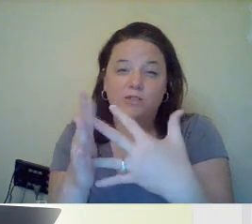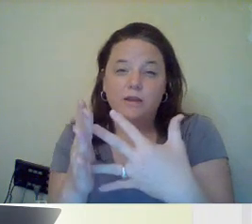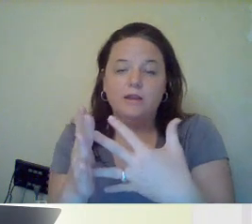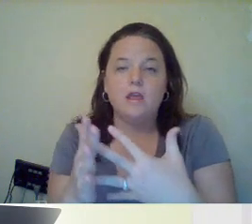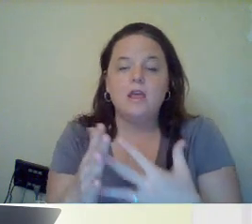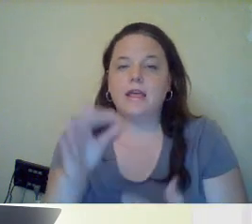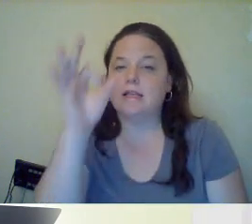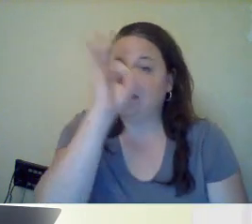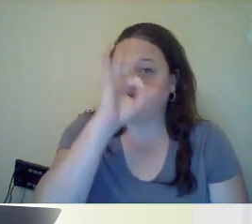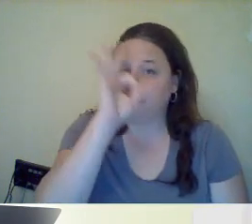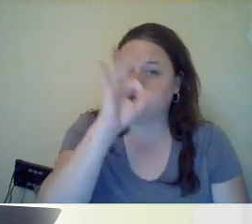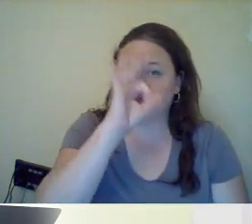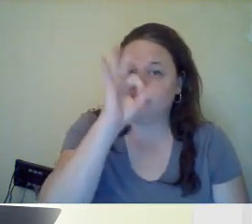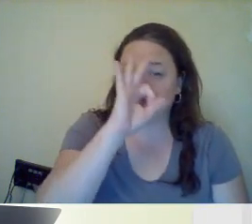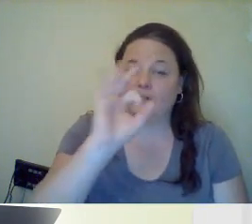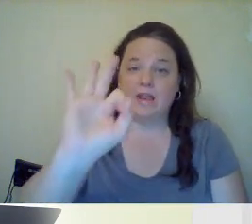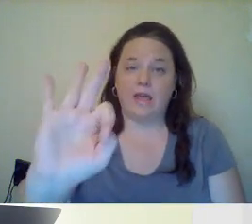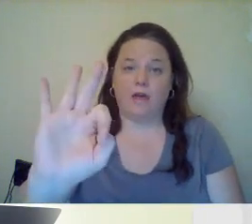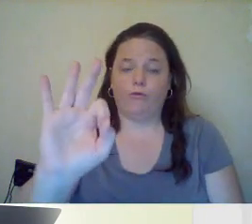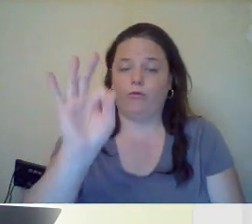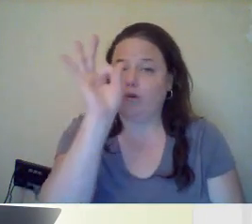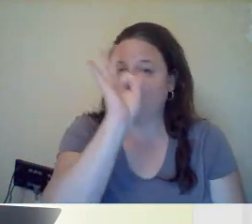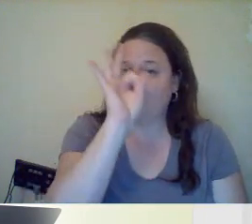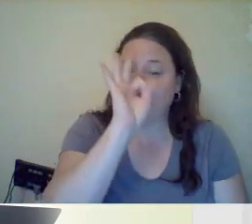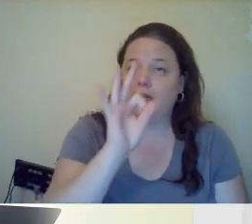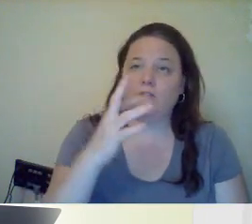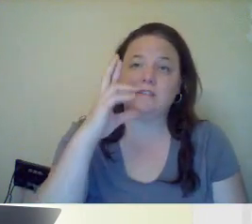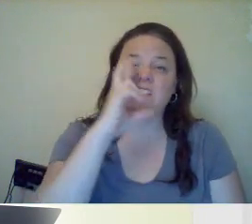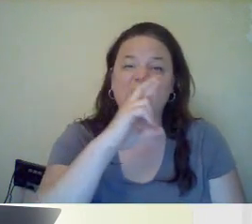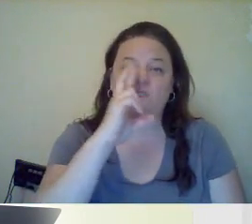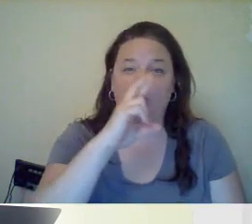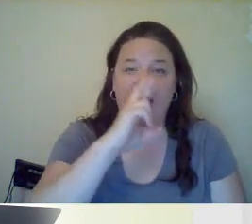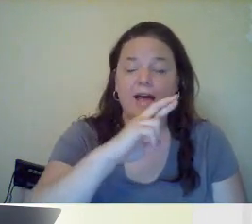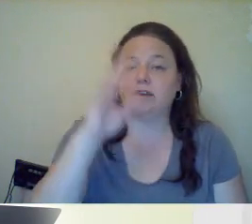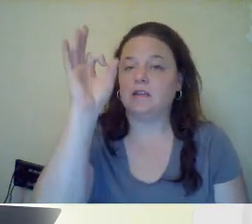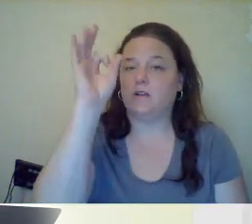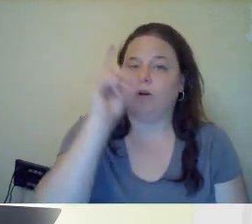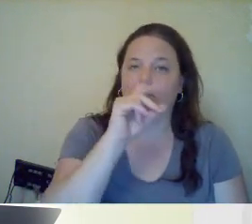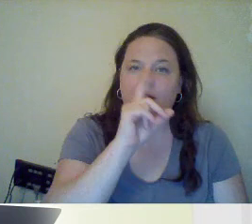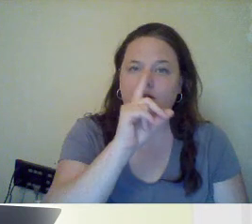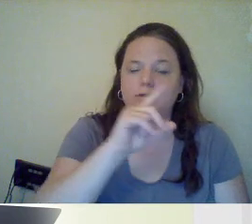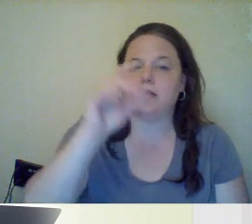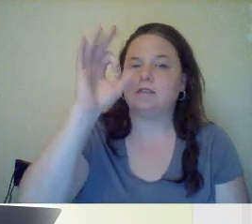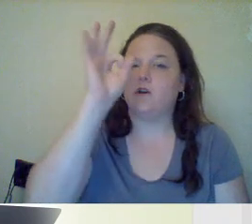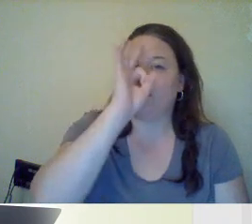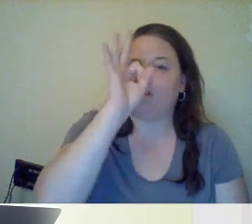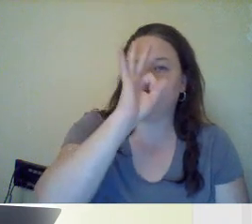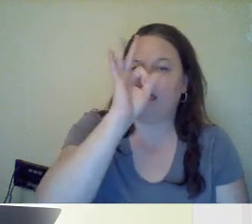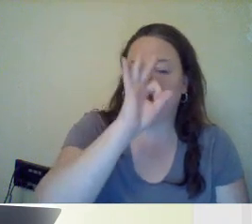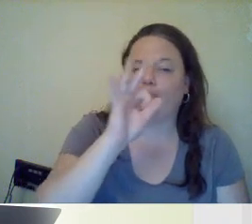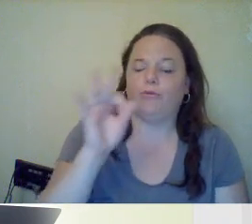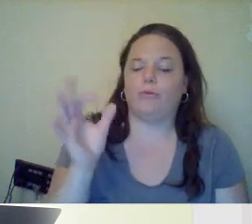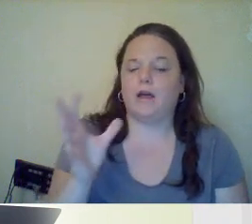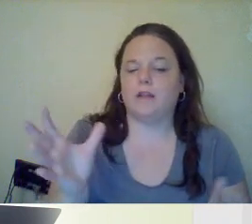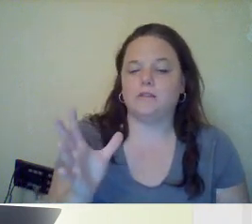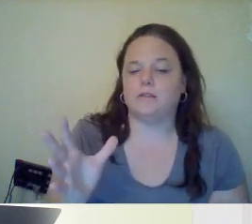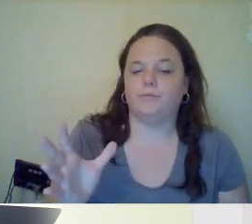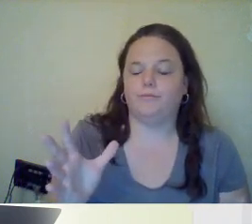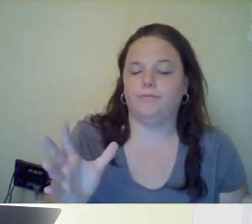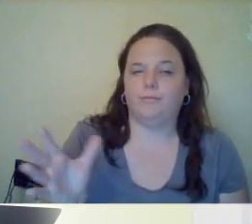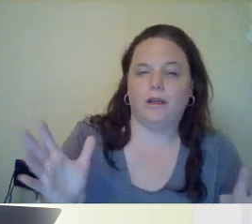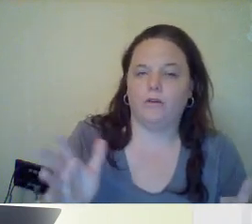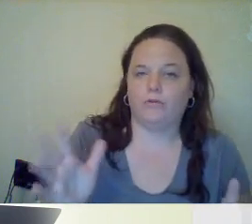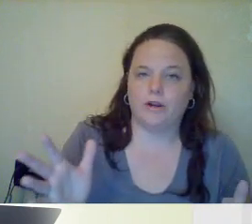a freshman is this. It's with an F, and this is the sign for a rat or a mouse, and so they use F kind of just